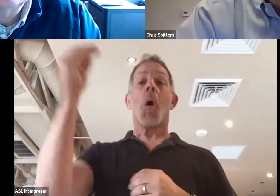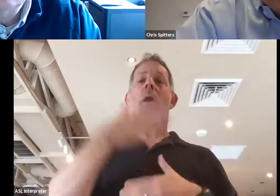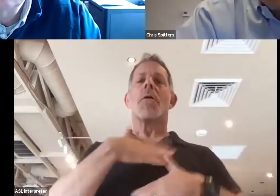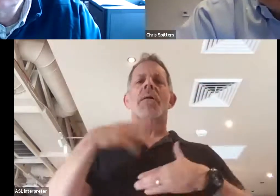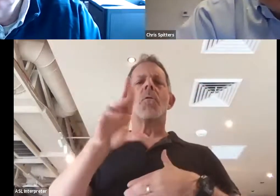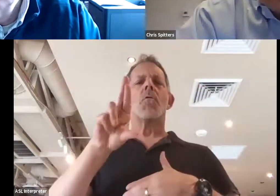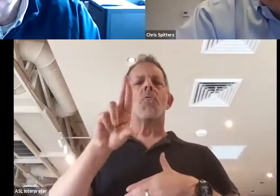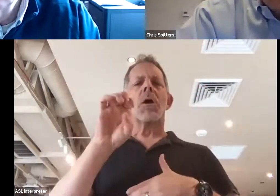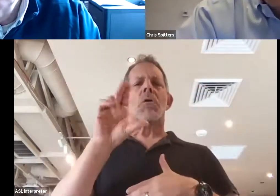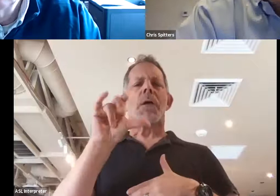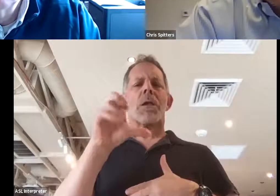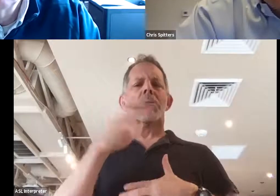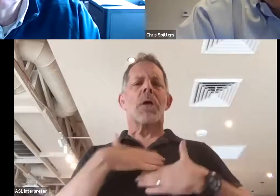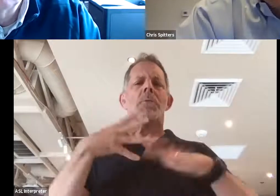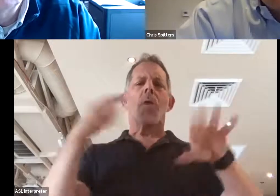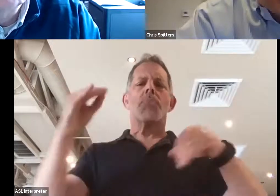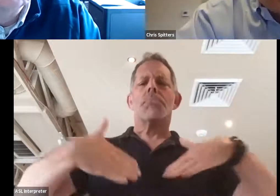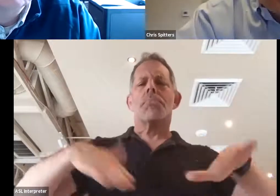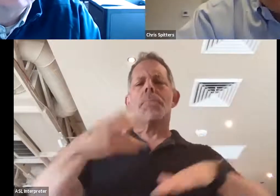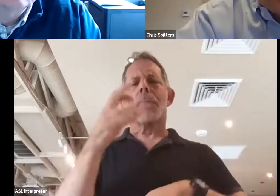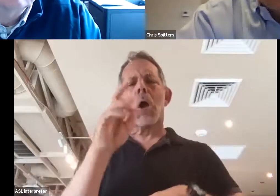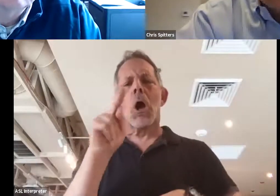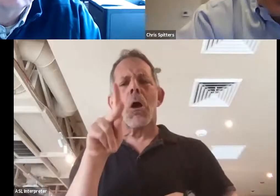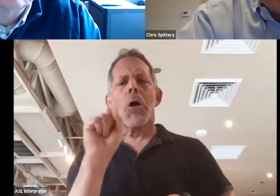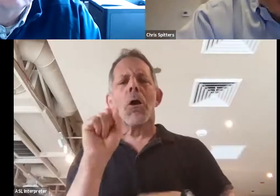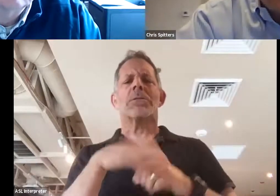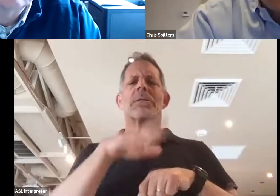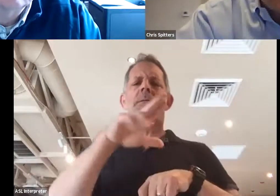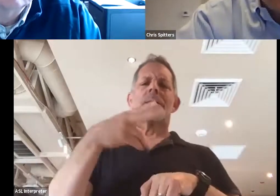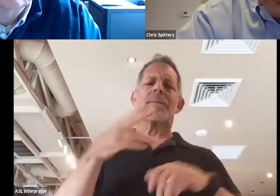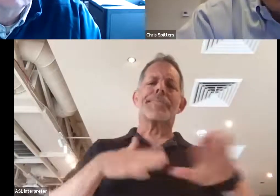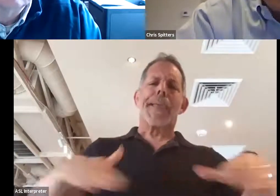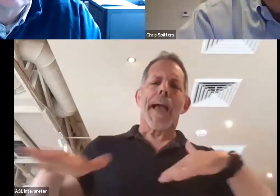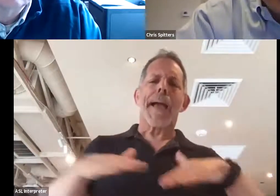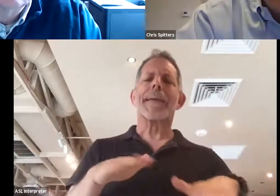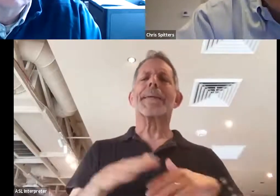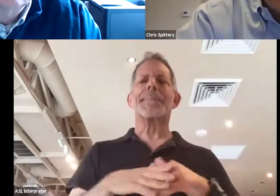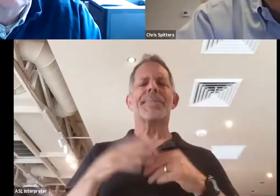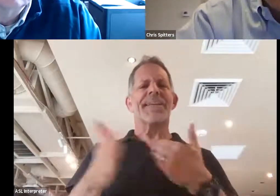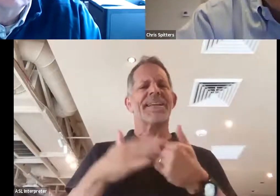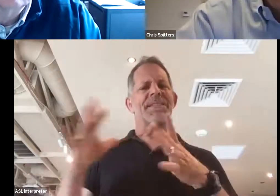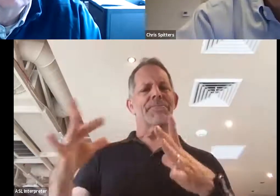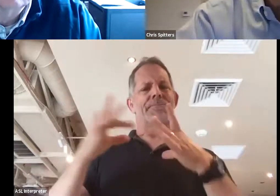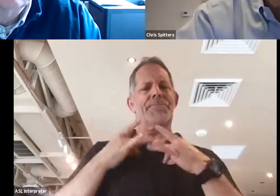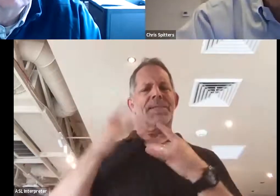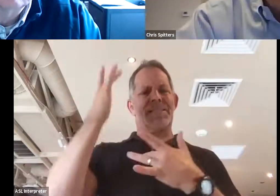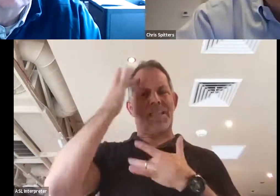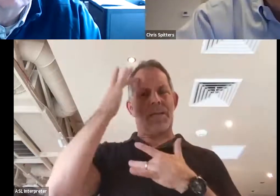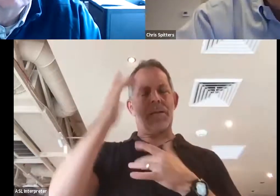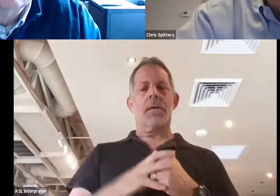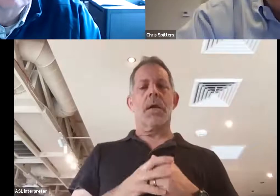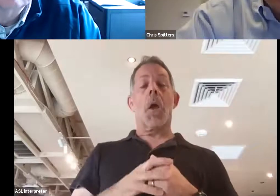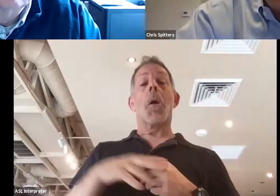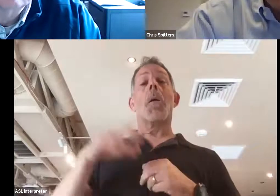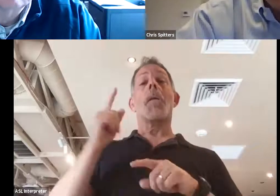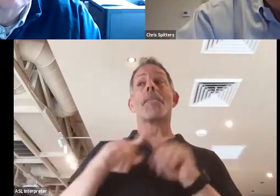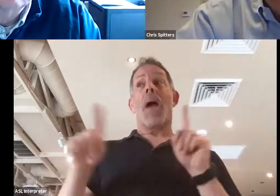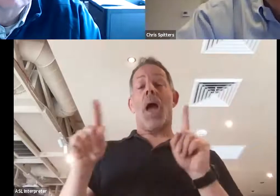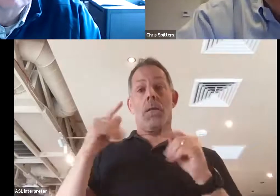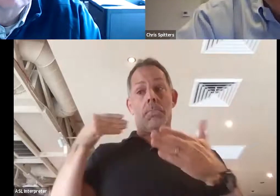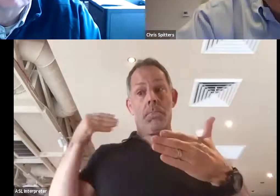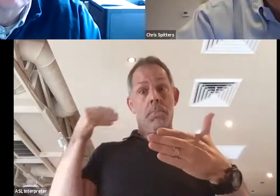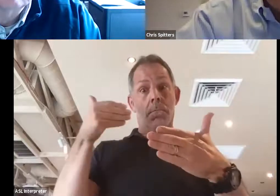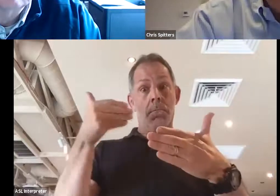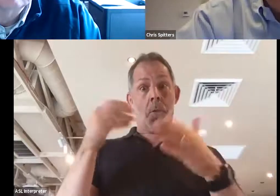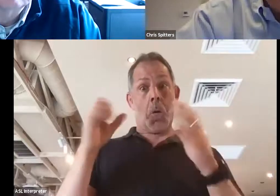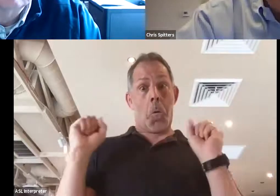is, once the smoke cleared, then temperatures kind of came down and outdoor activity is really